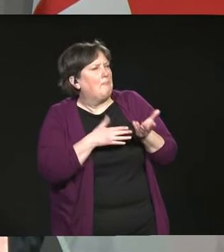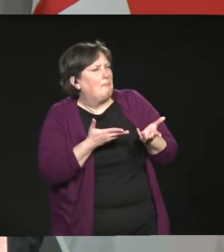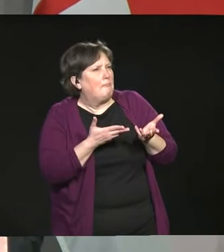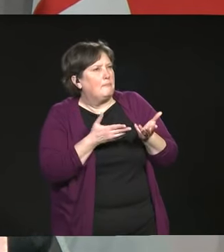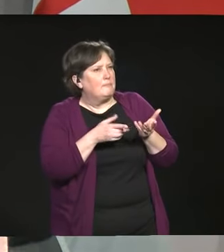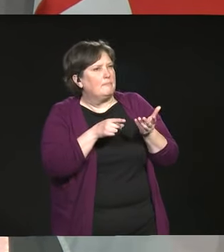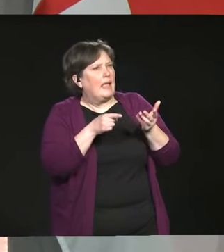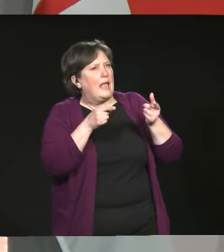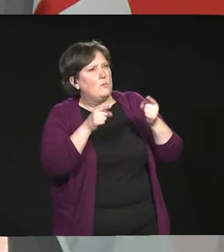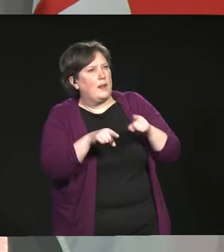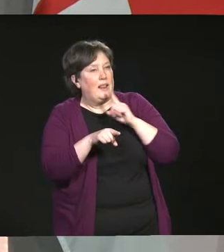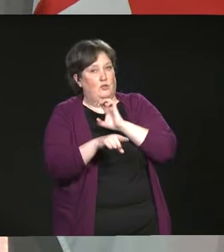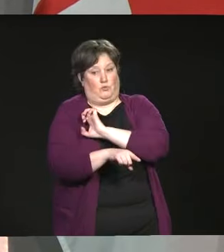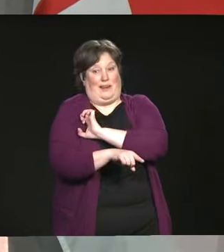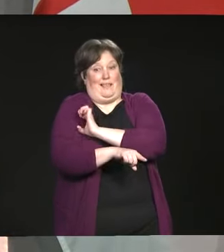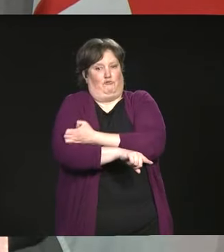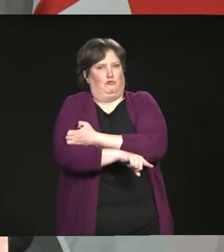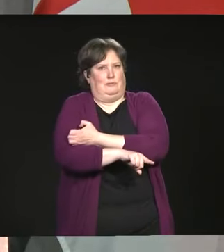package?